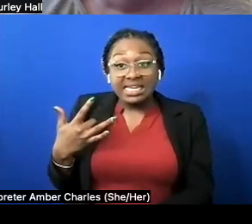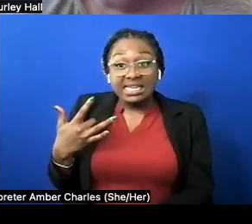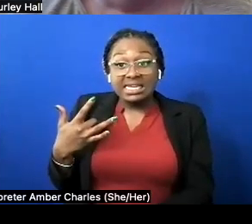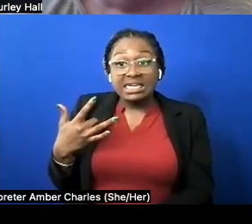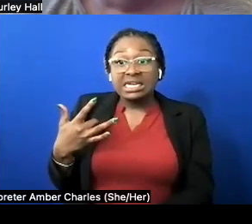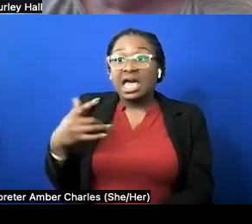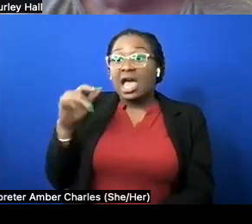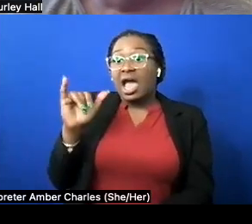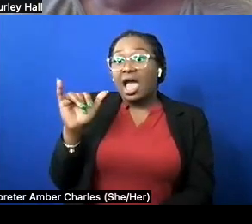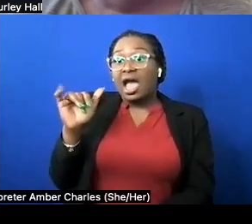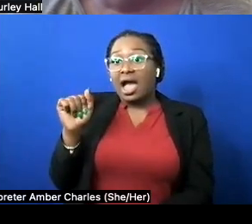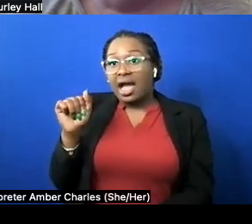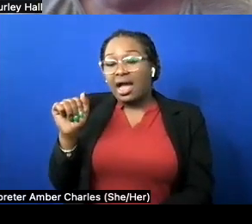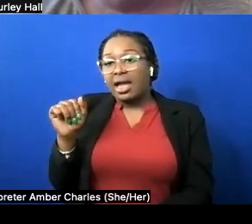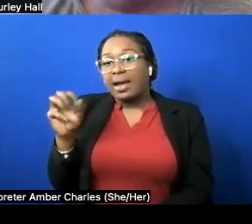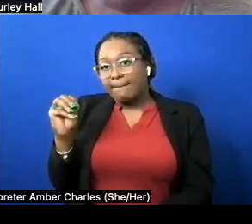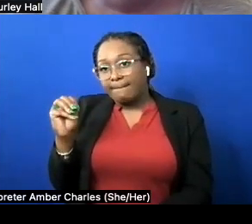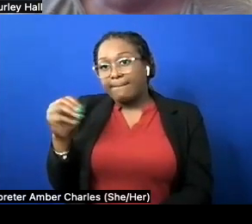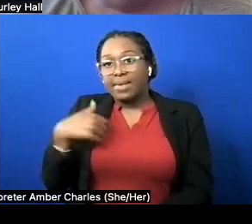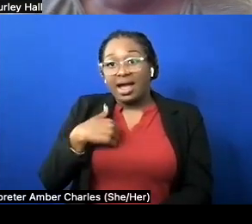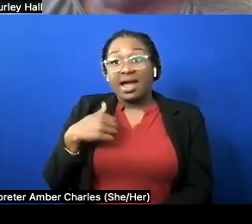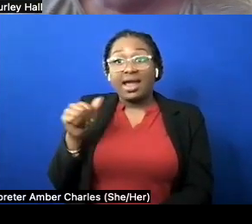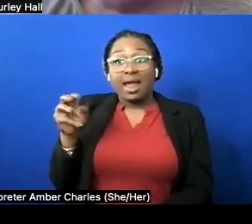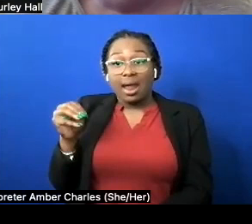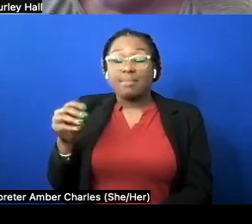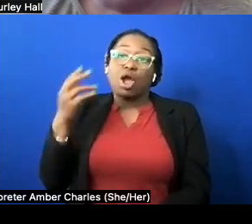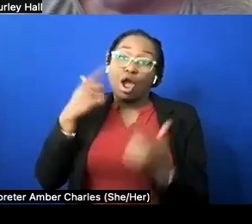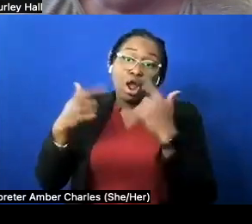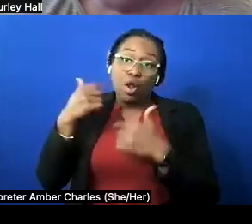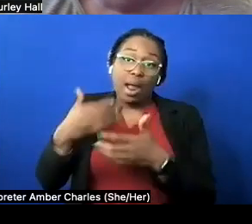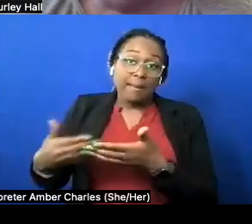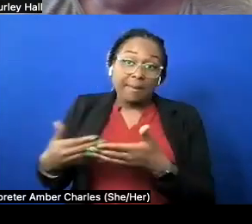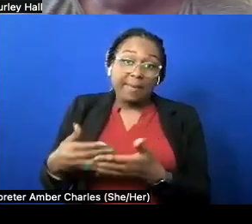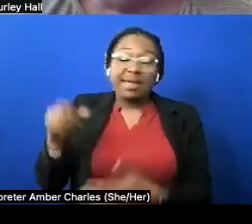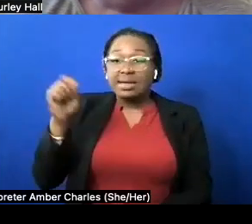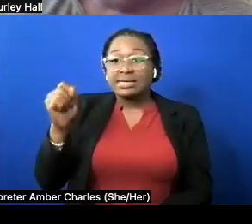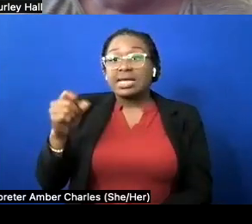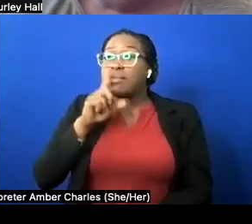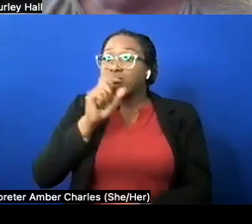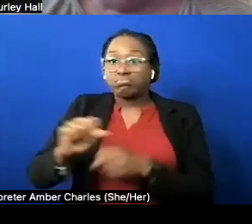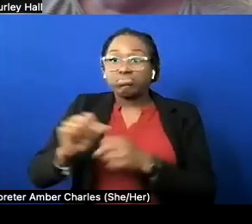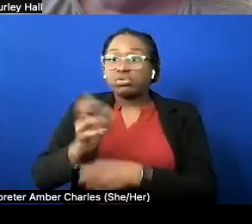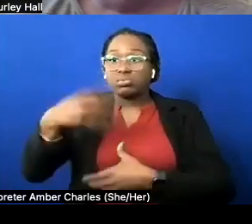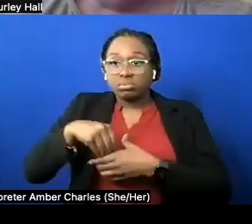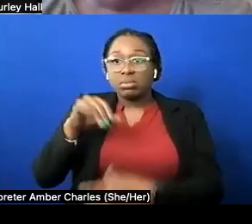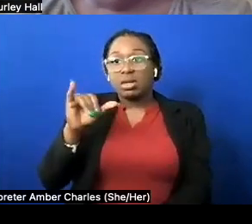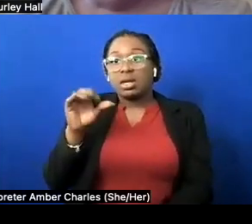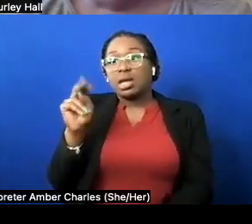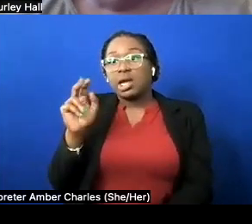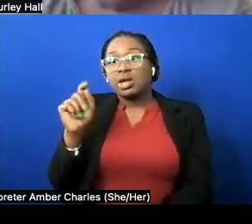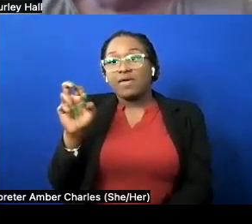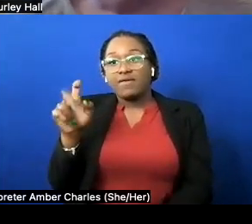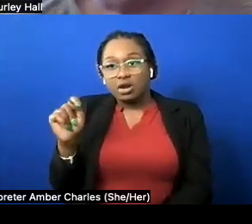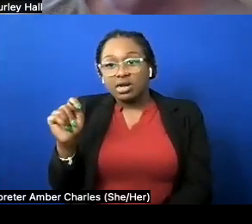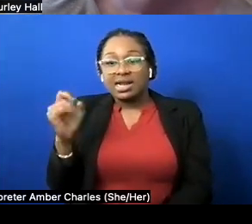am. Right. Those are, yeah. So I am a crybaby. And yes, I am an absolute introvert. Like, if there is a